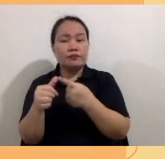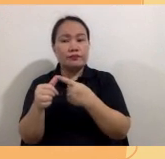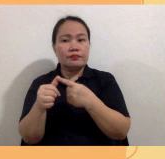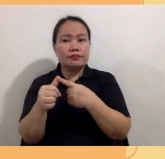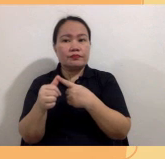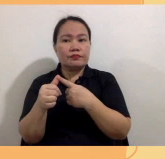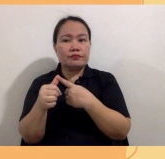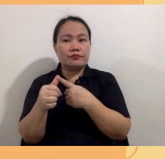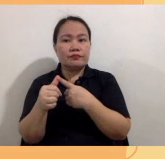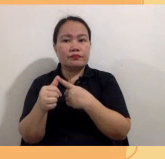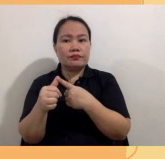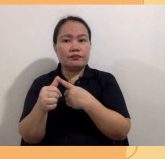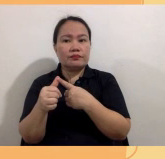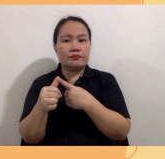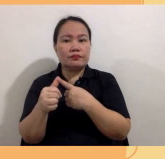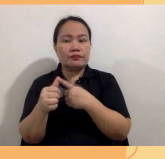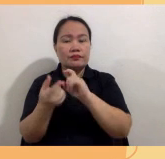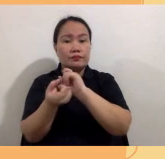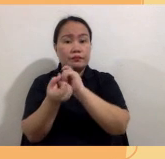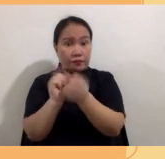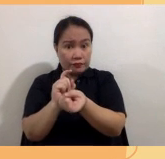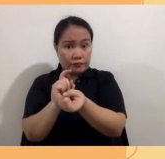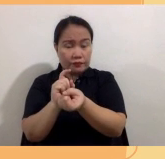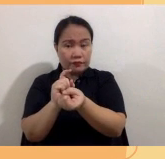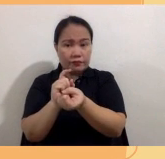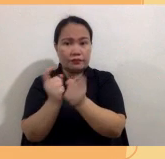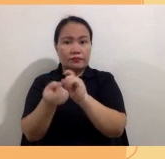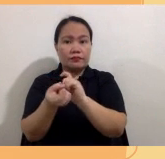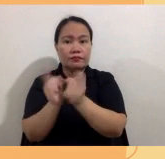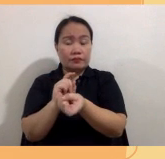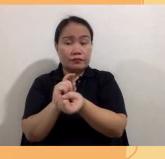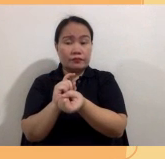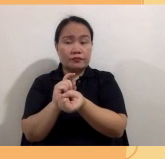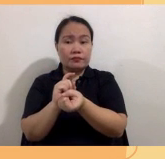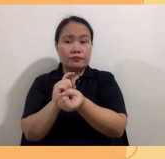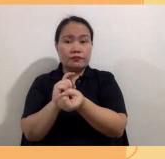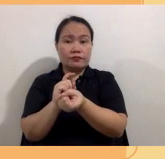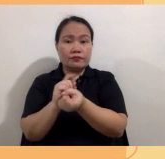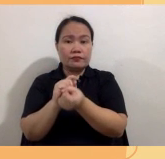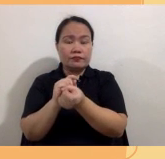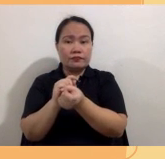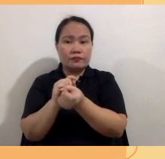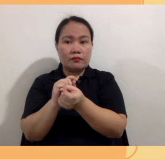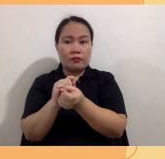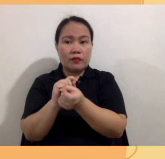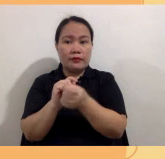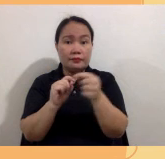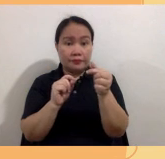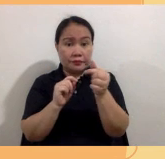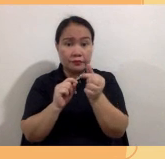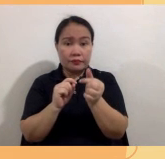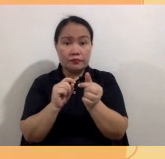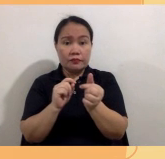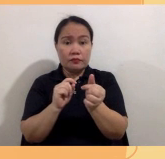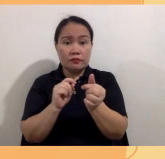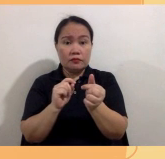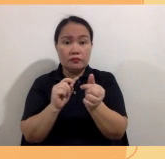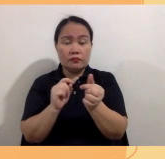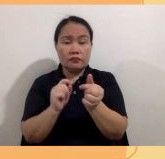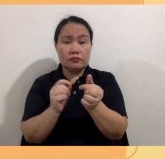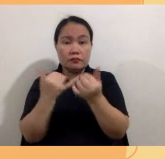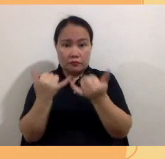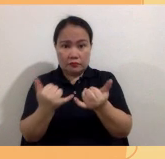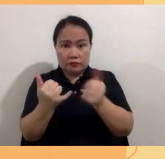Since sabi ko nga kapag subtraction, anong gagawin? So, we will change the signs of our subtrahend.